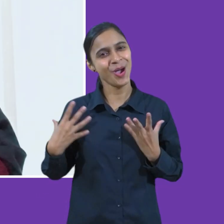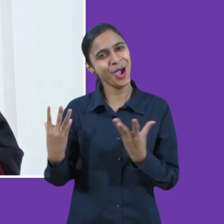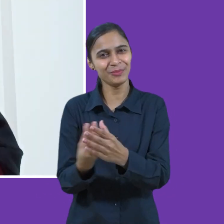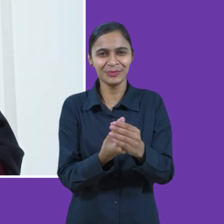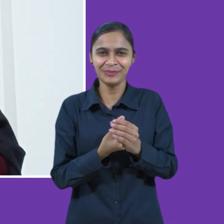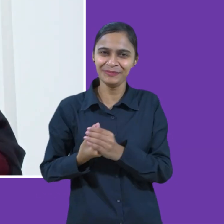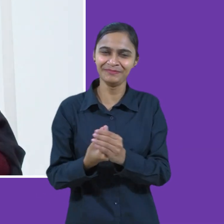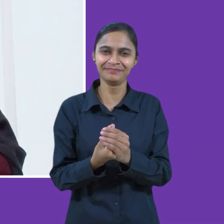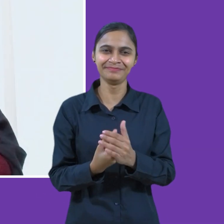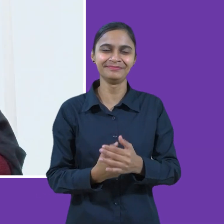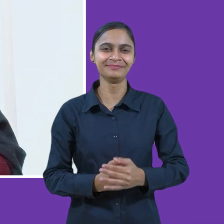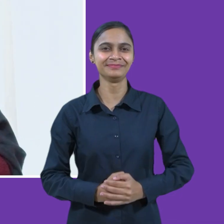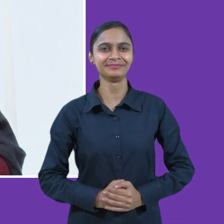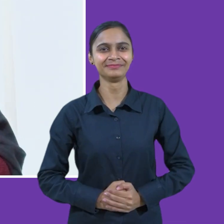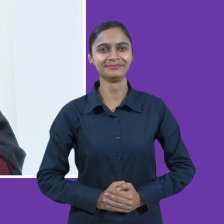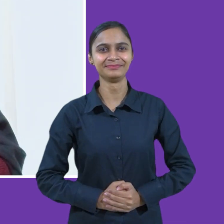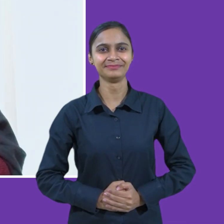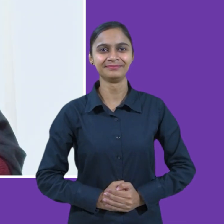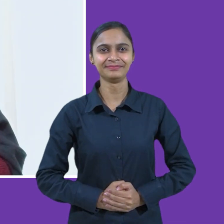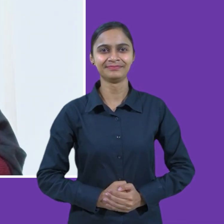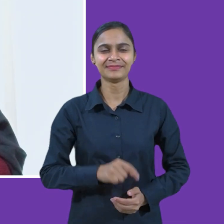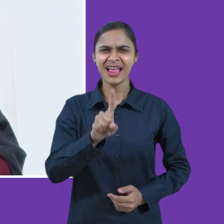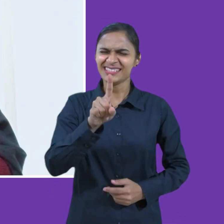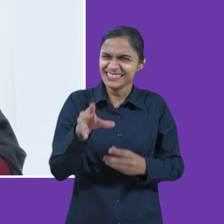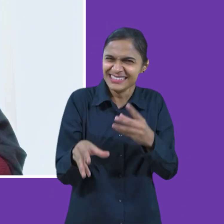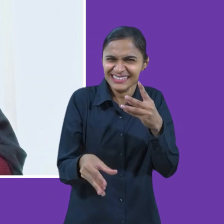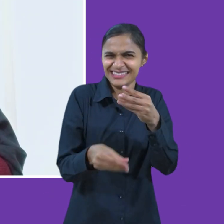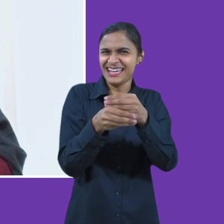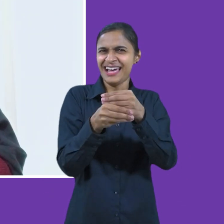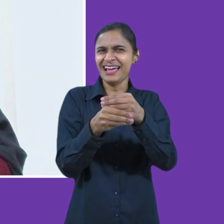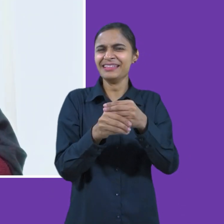We are doing it together. And then